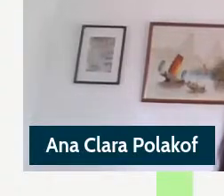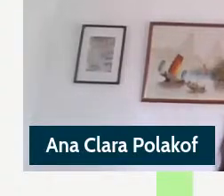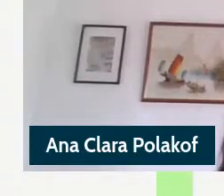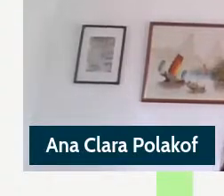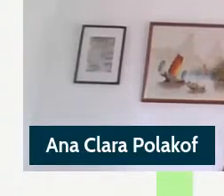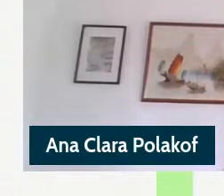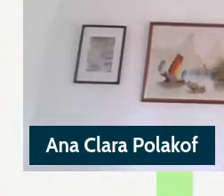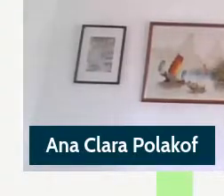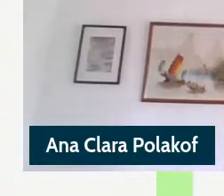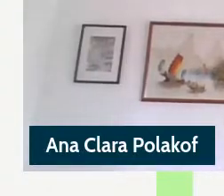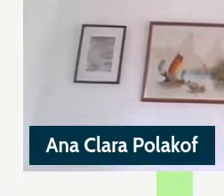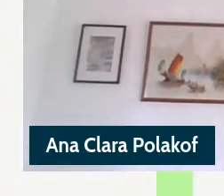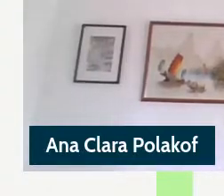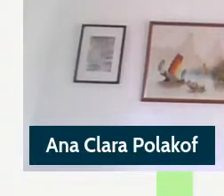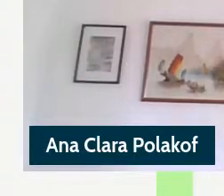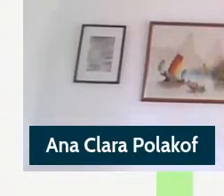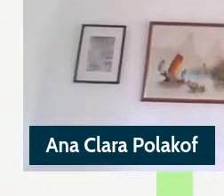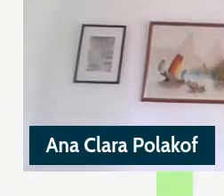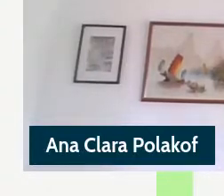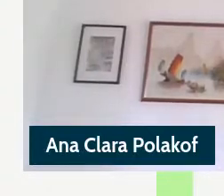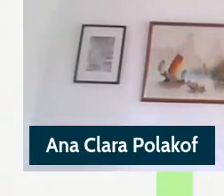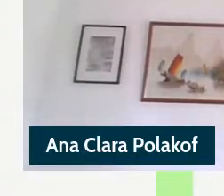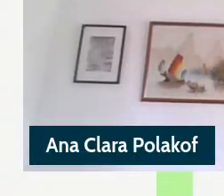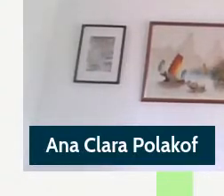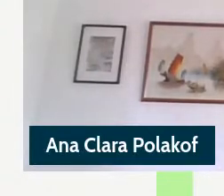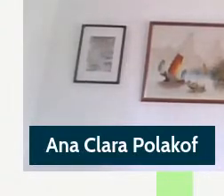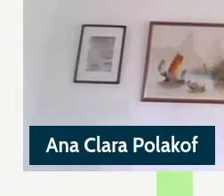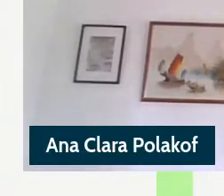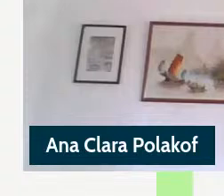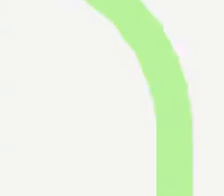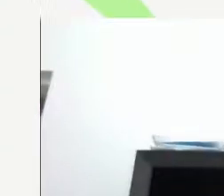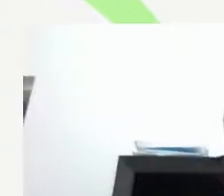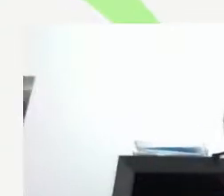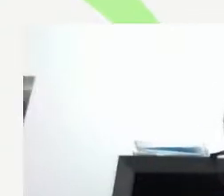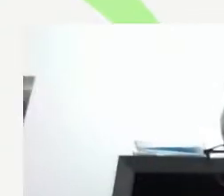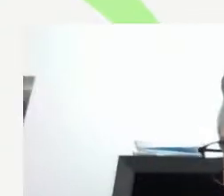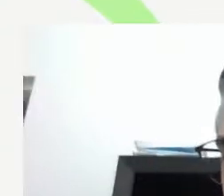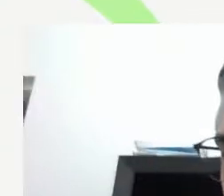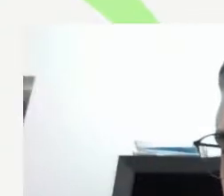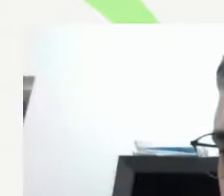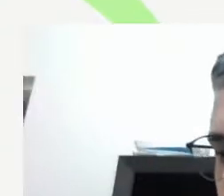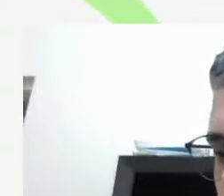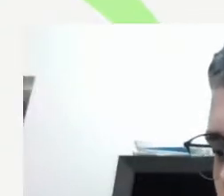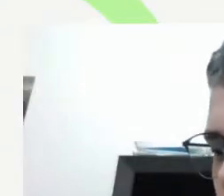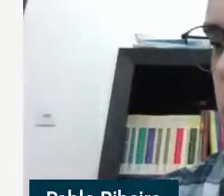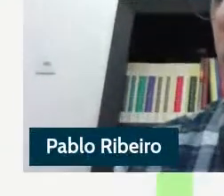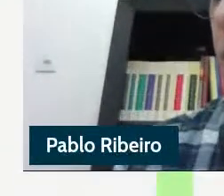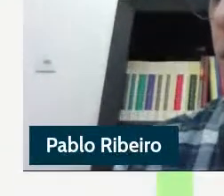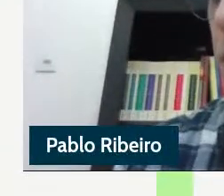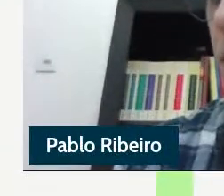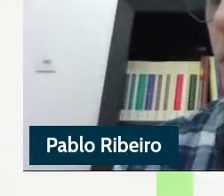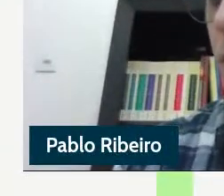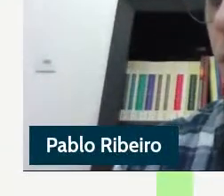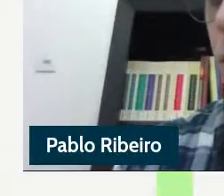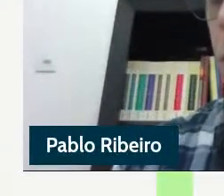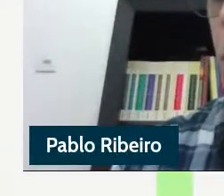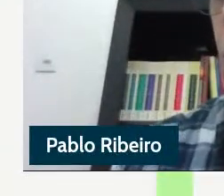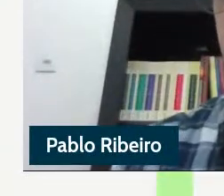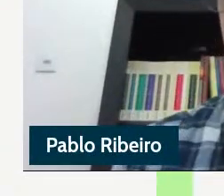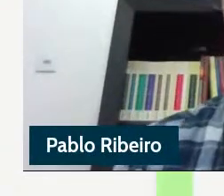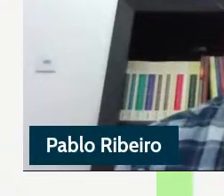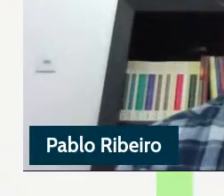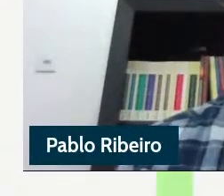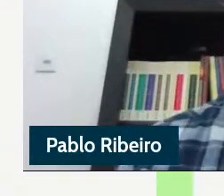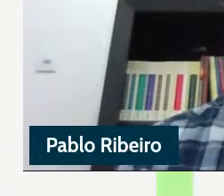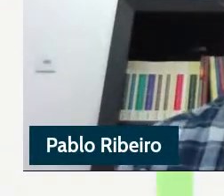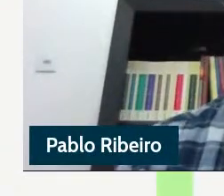now now to the presentation of the Laetitia Meirelles with the work O depósito armazenou 25.000 toneladas de milho um tipo